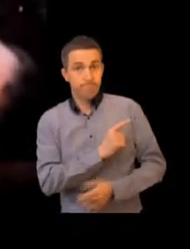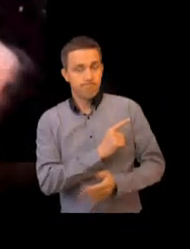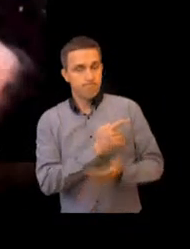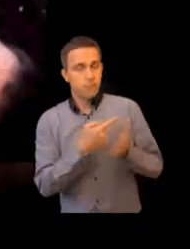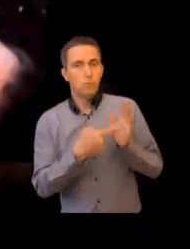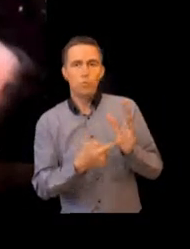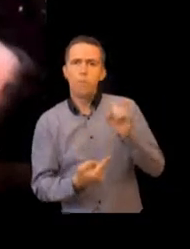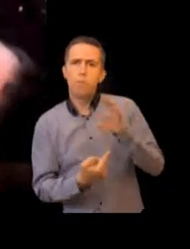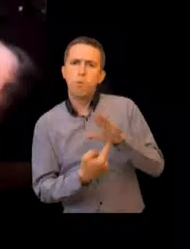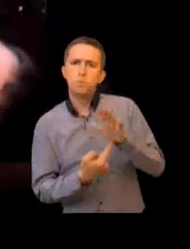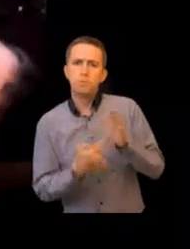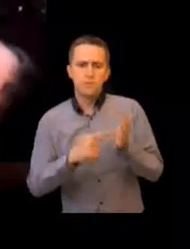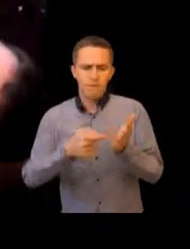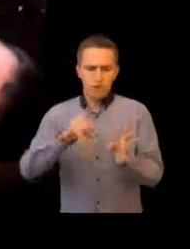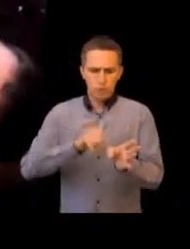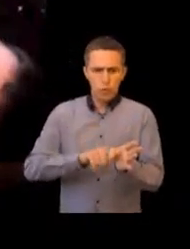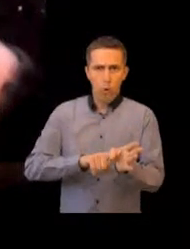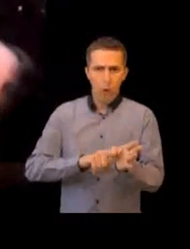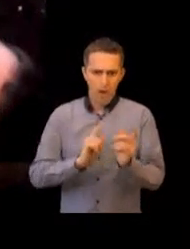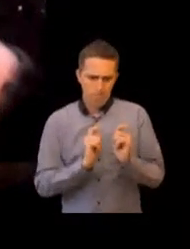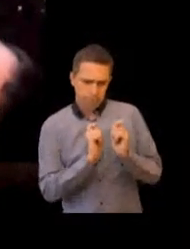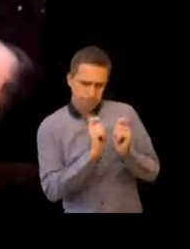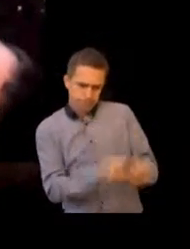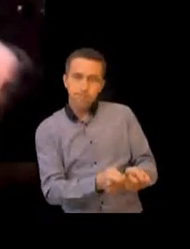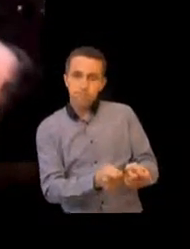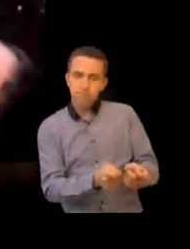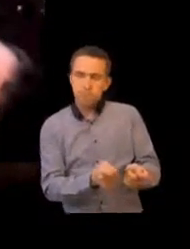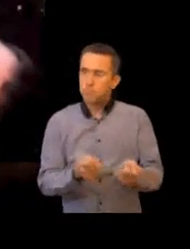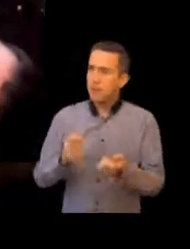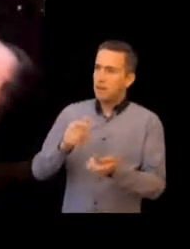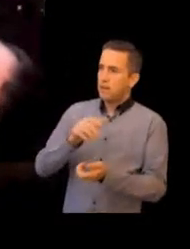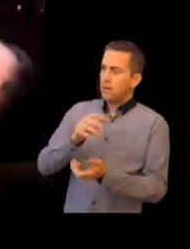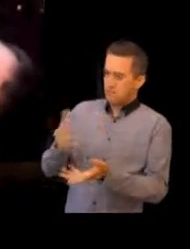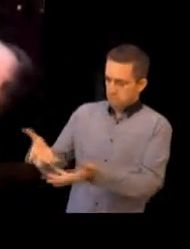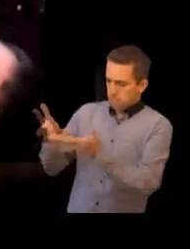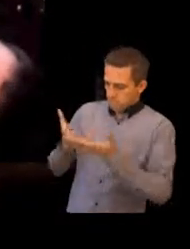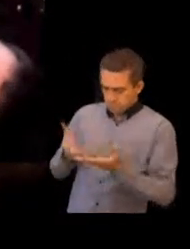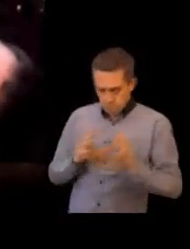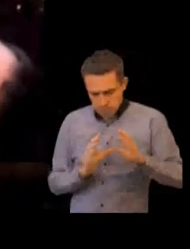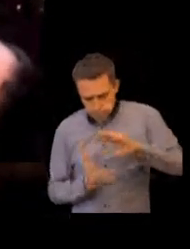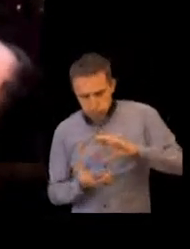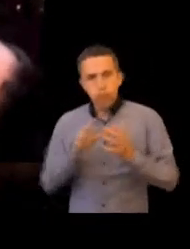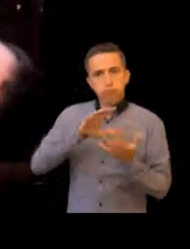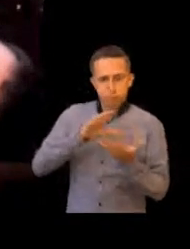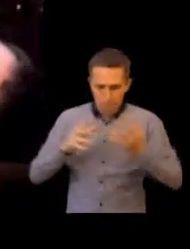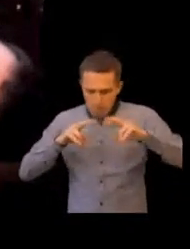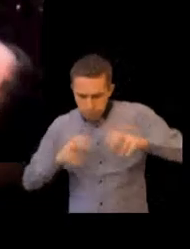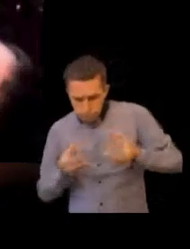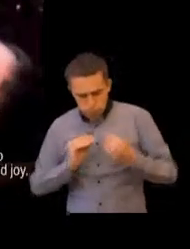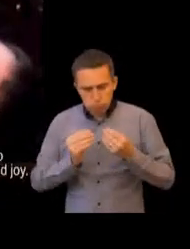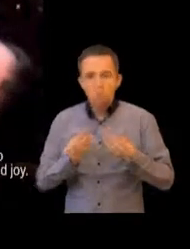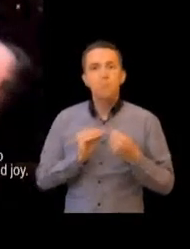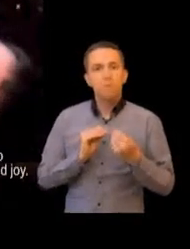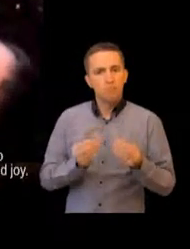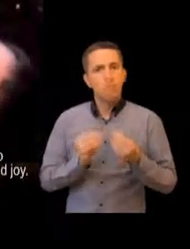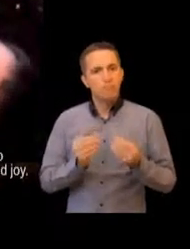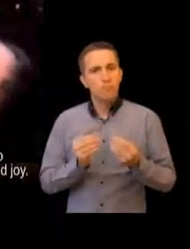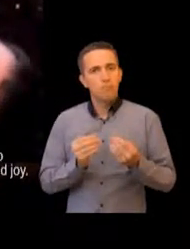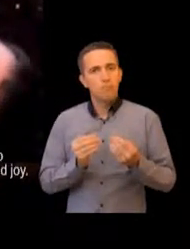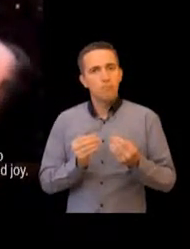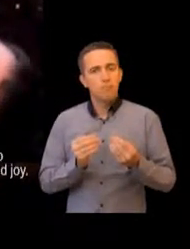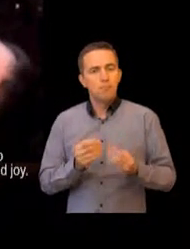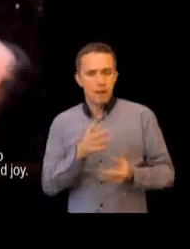explore the different pages. So sing along if you know the words to this song. Zara's mum is supporting her to sit and bounce